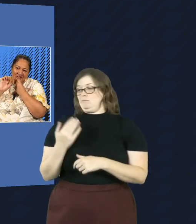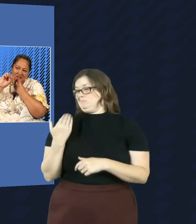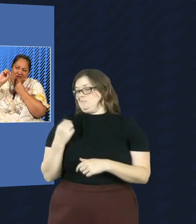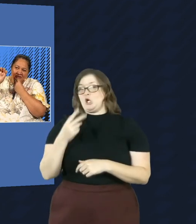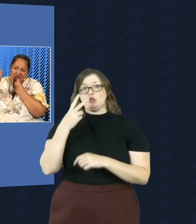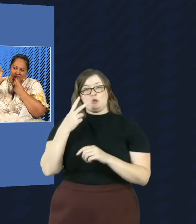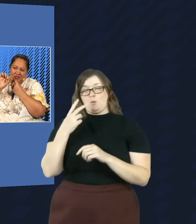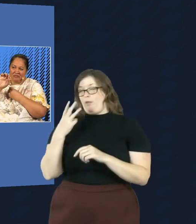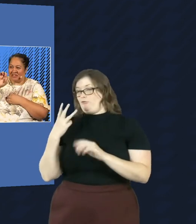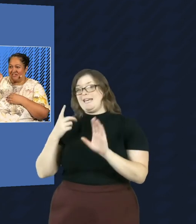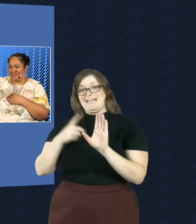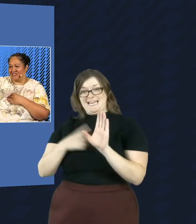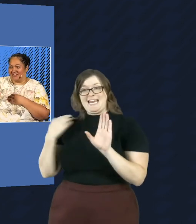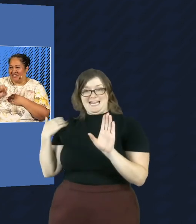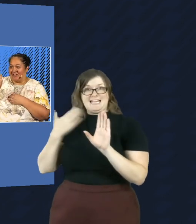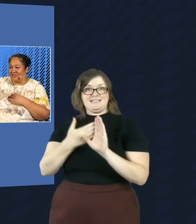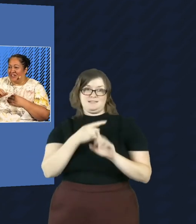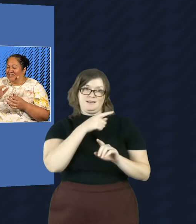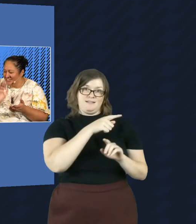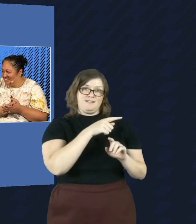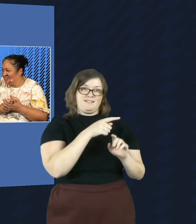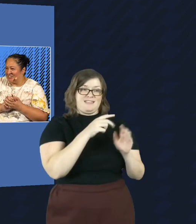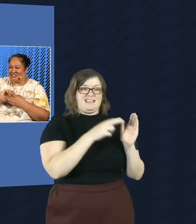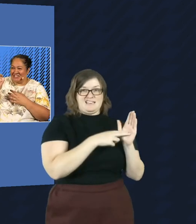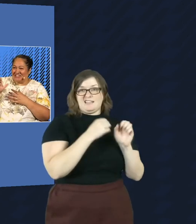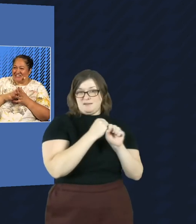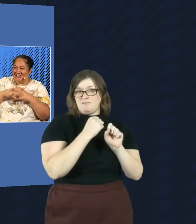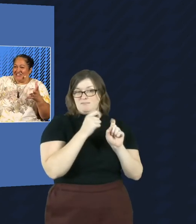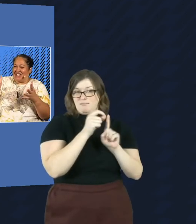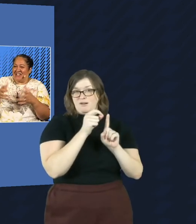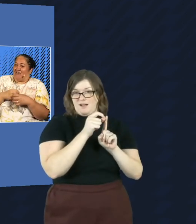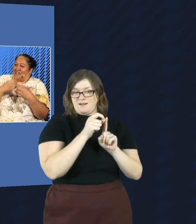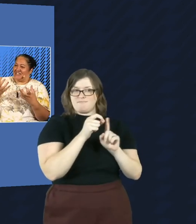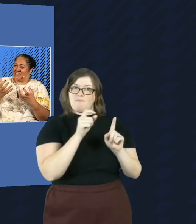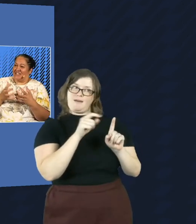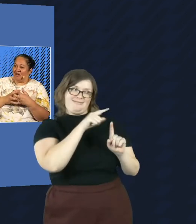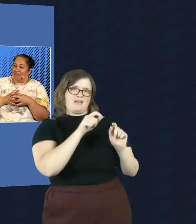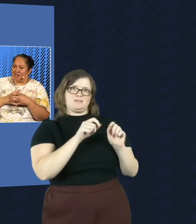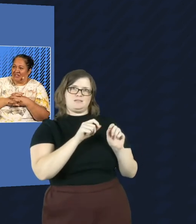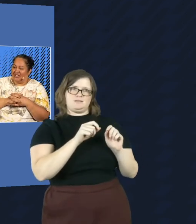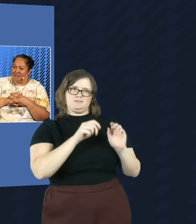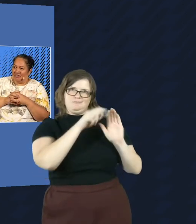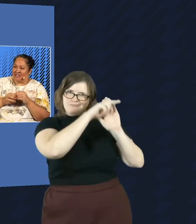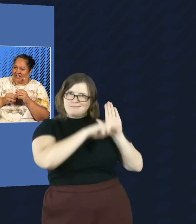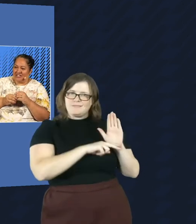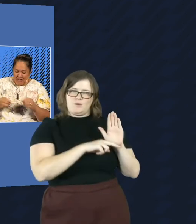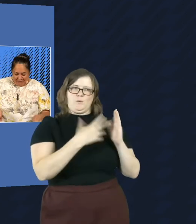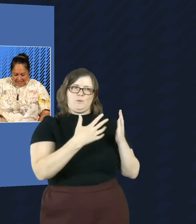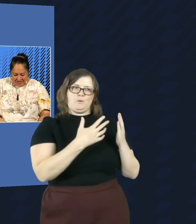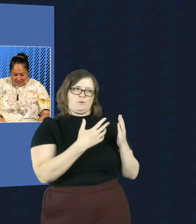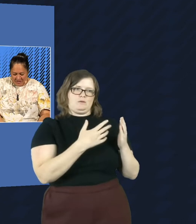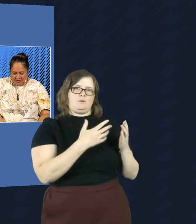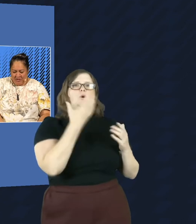has pretty much taken over. Moved in and, yeah, helped us to see a lot more when we're